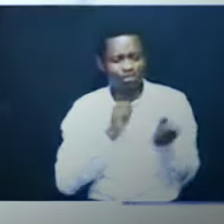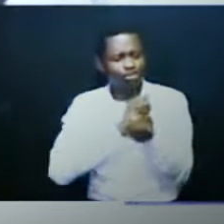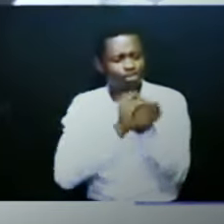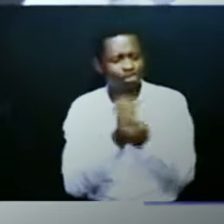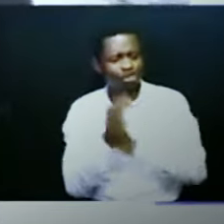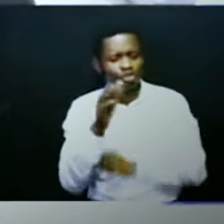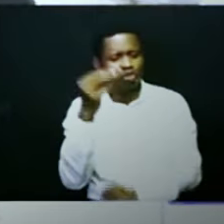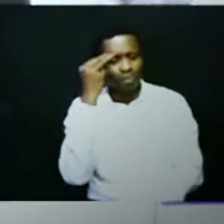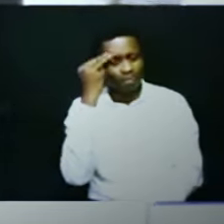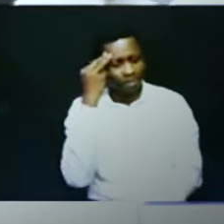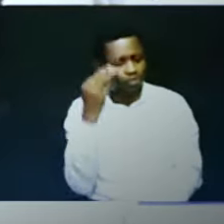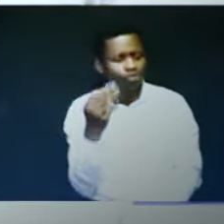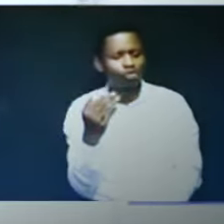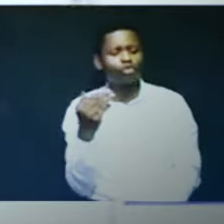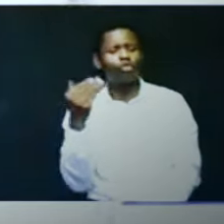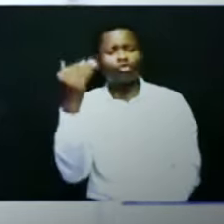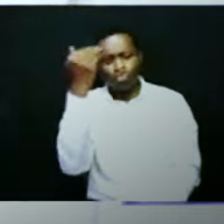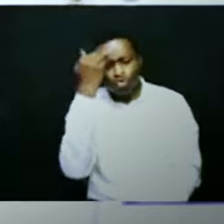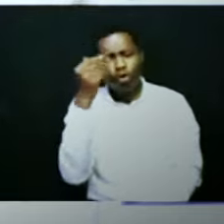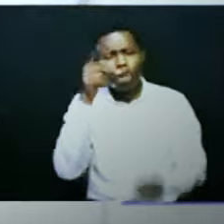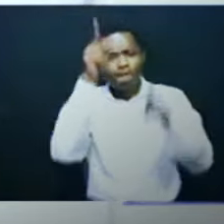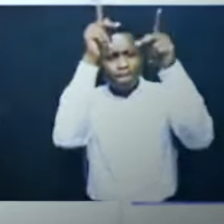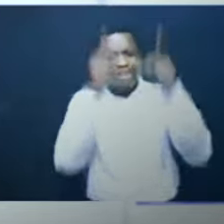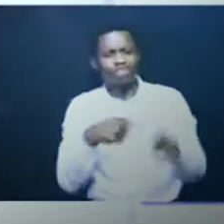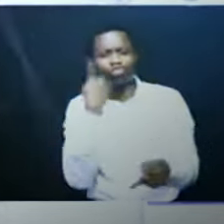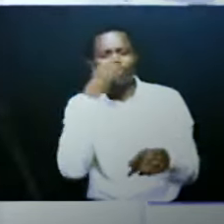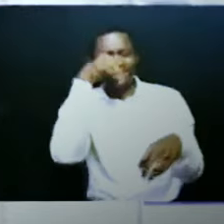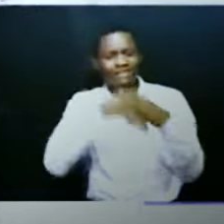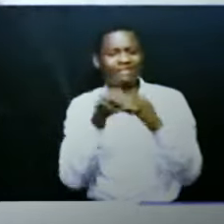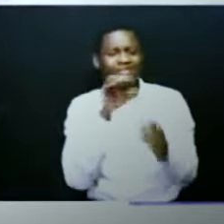Yagunimunting. Know who you are in Christ. We are not